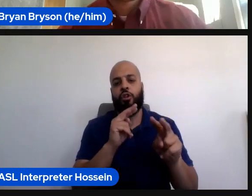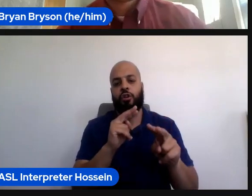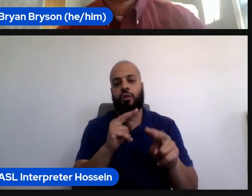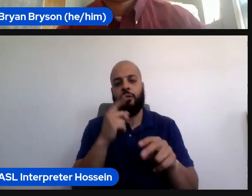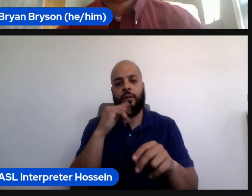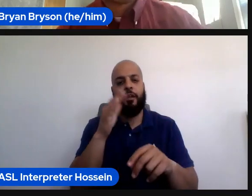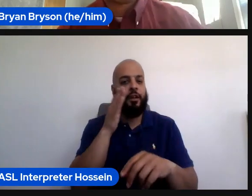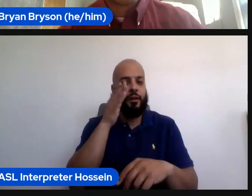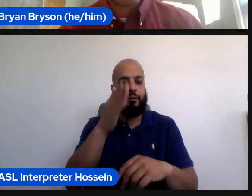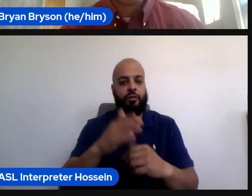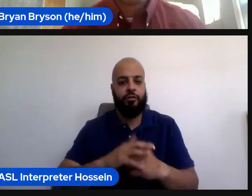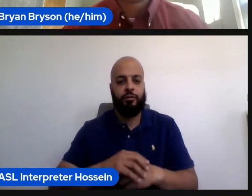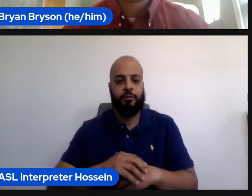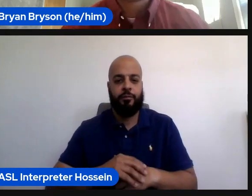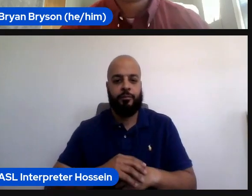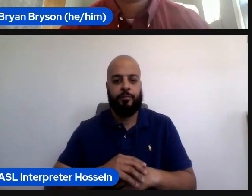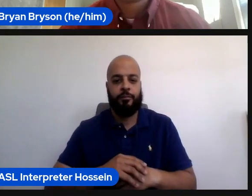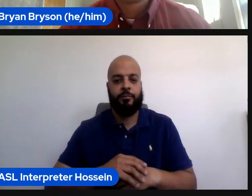future.